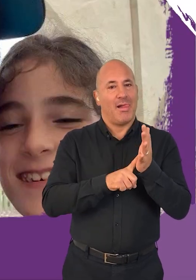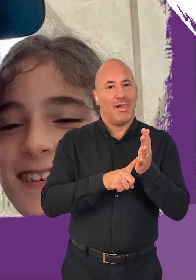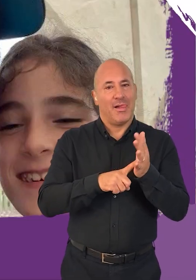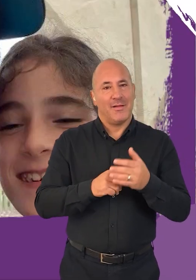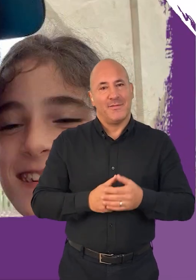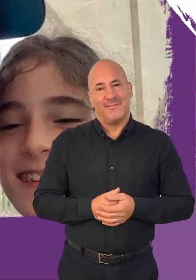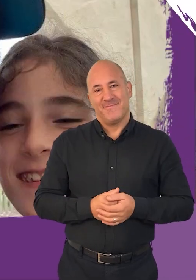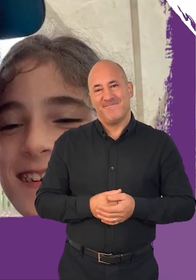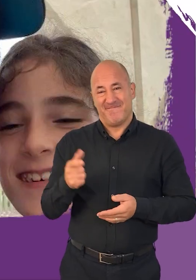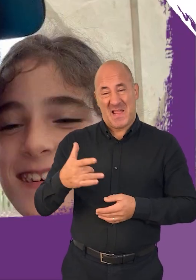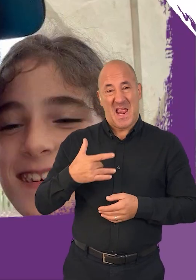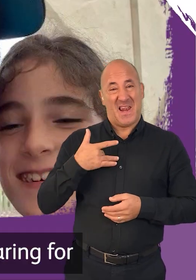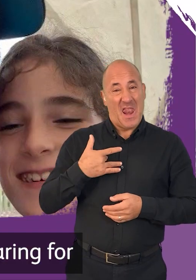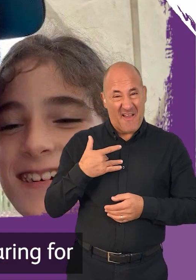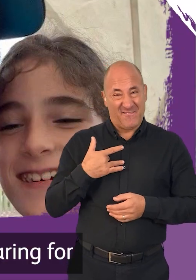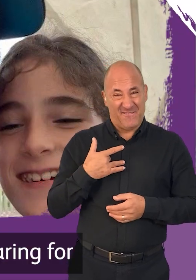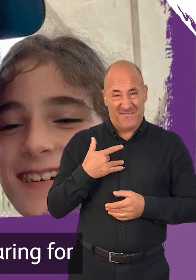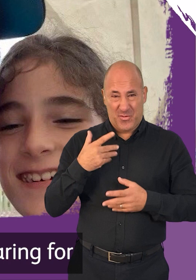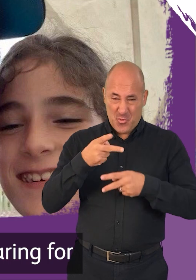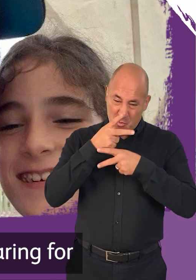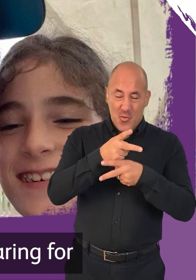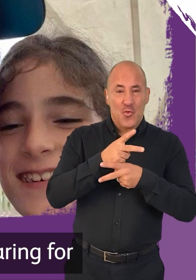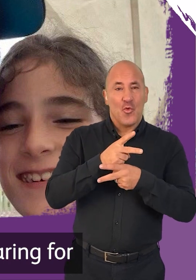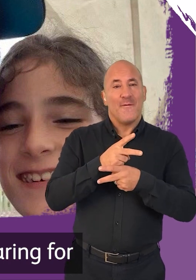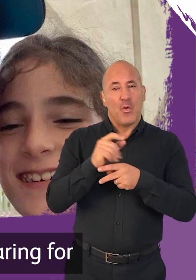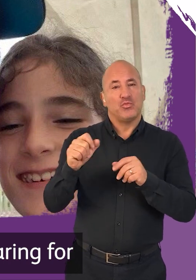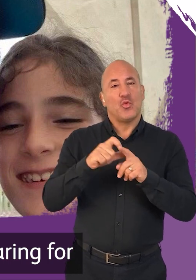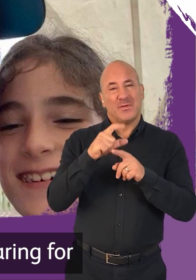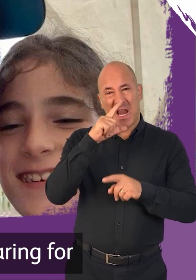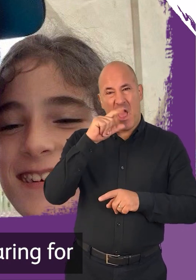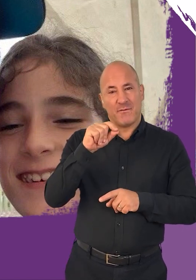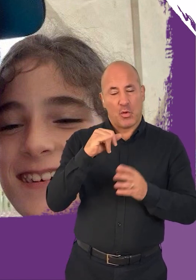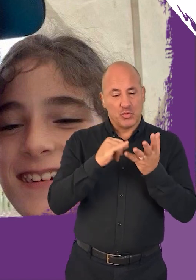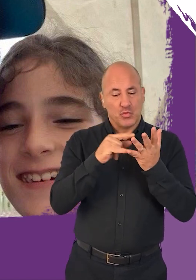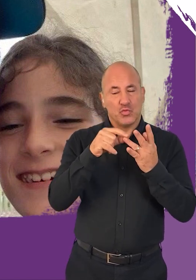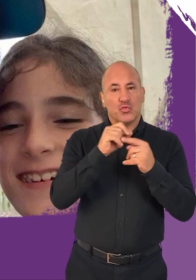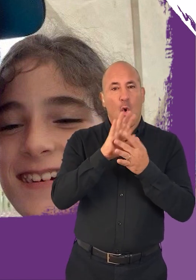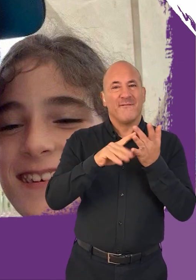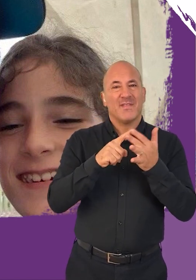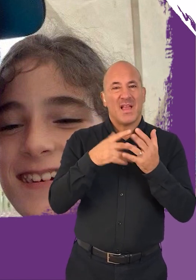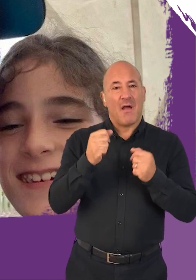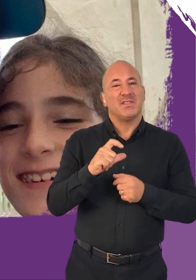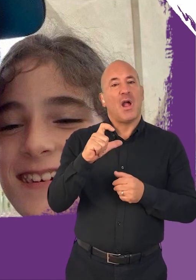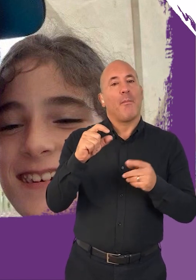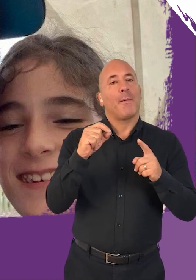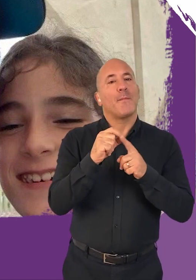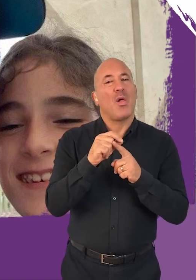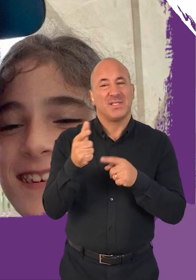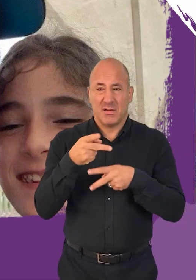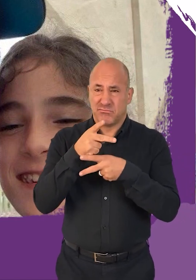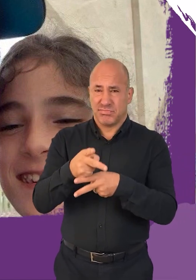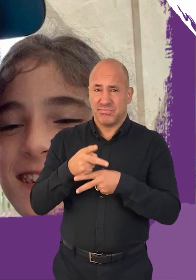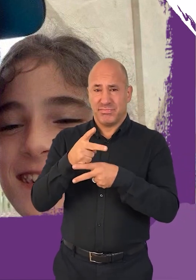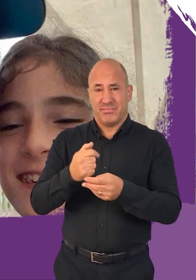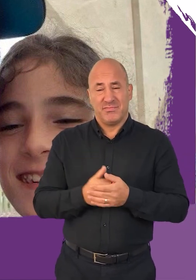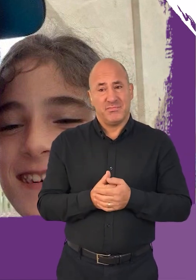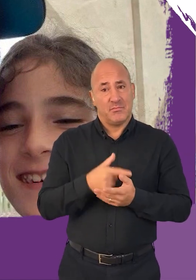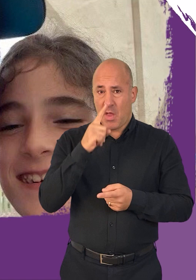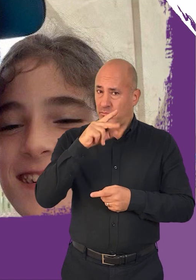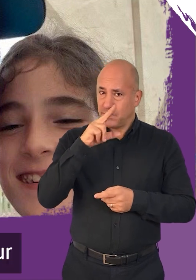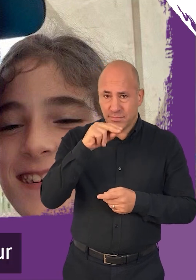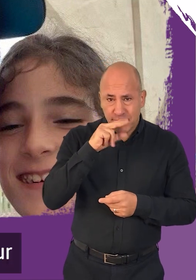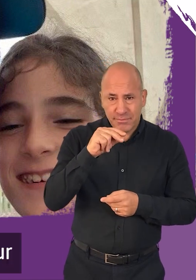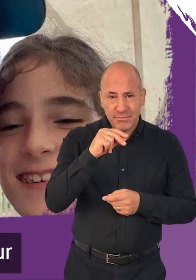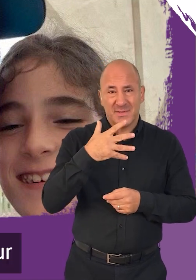Michael Hyland. Michael has devoted his life to caring for his 11-year-old daughter, Sophie, who has cerebral